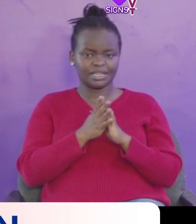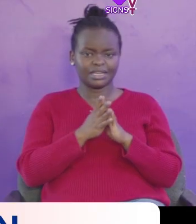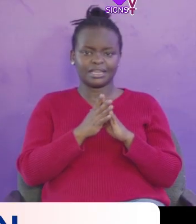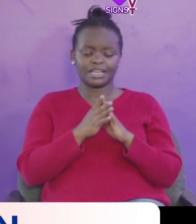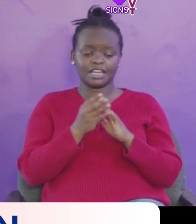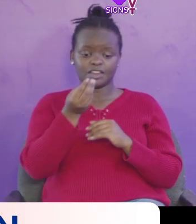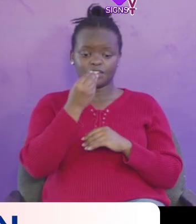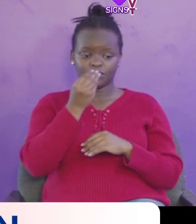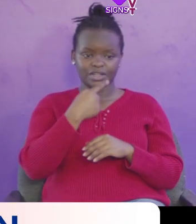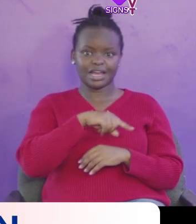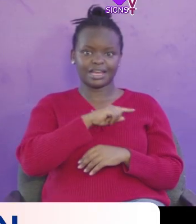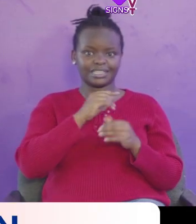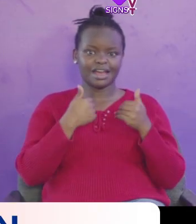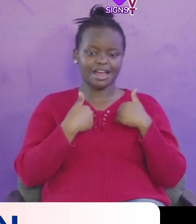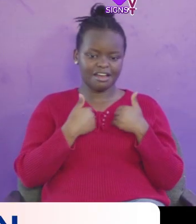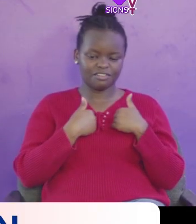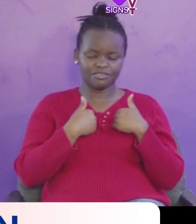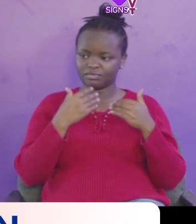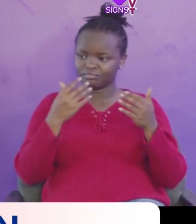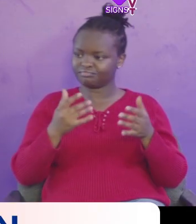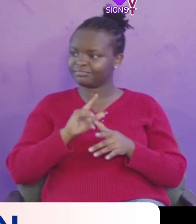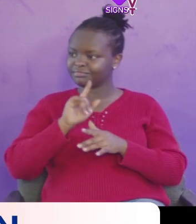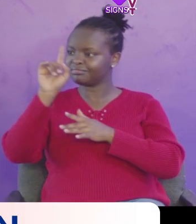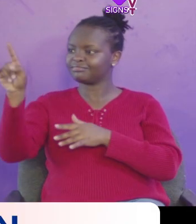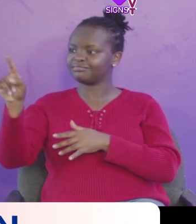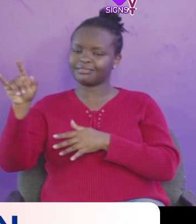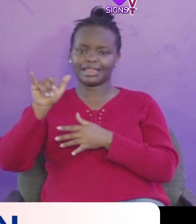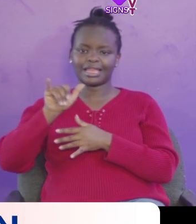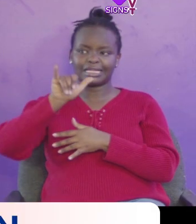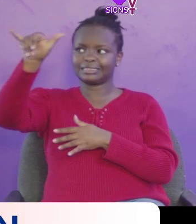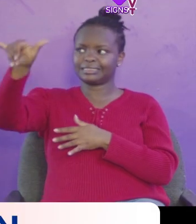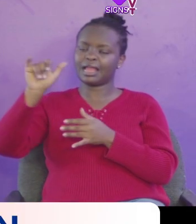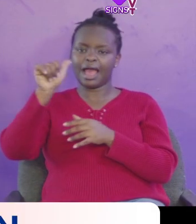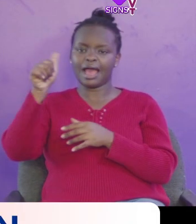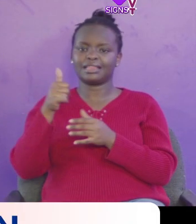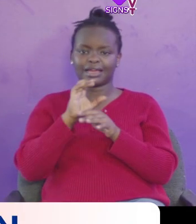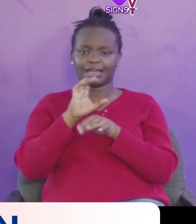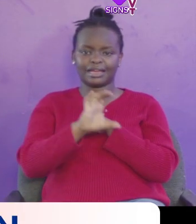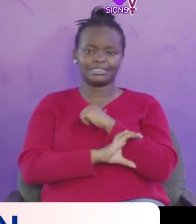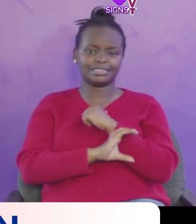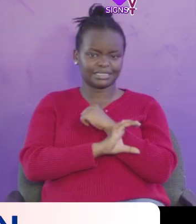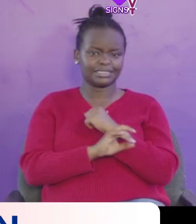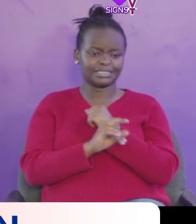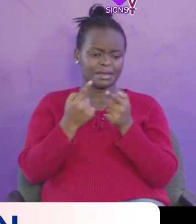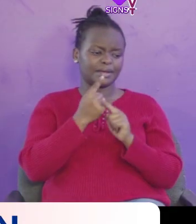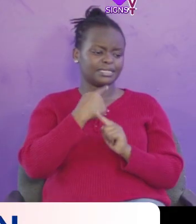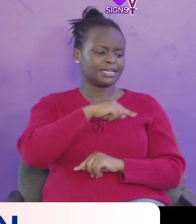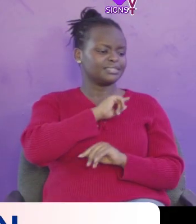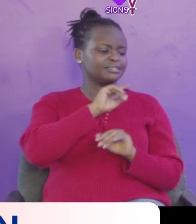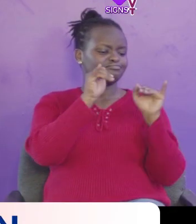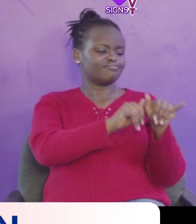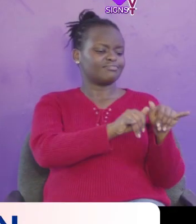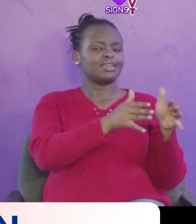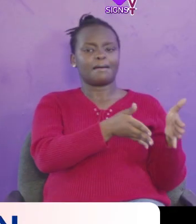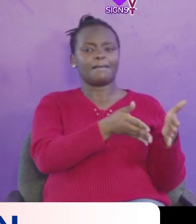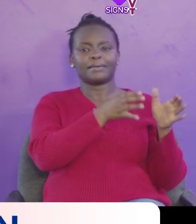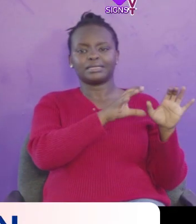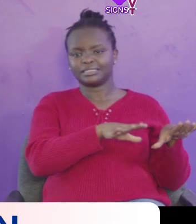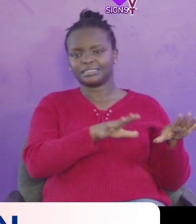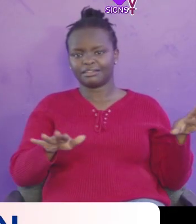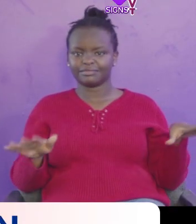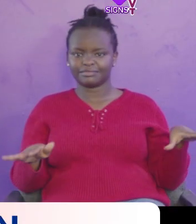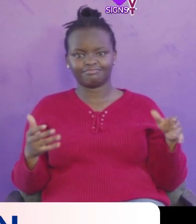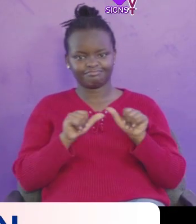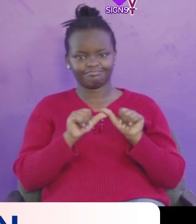exported while we suffer. So having poverty is a social injustice. It's denying people